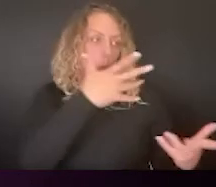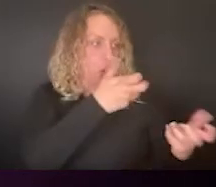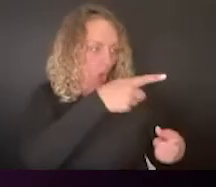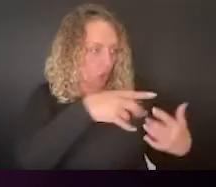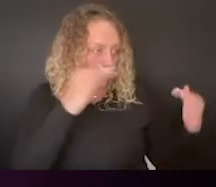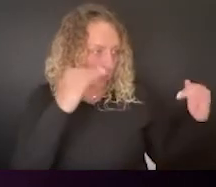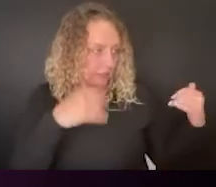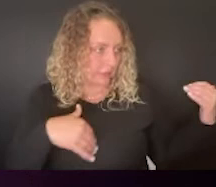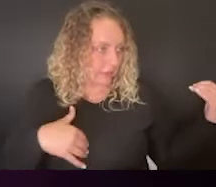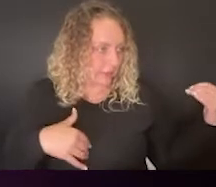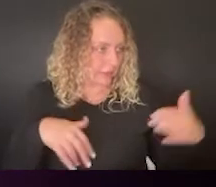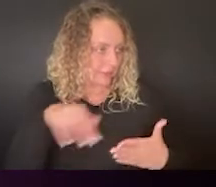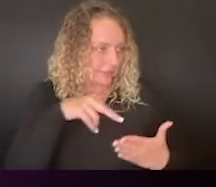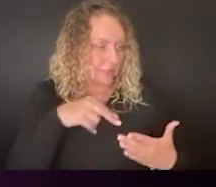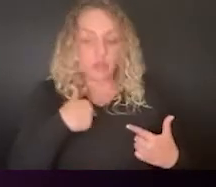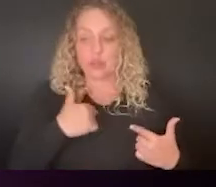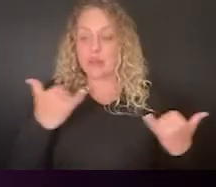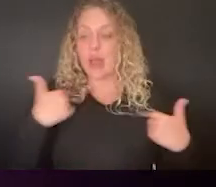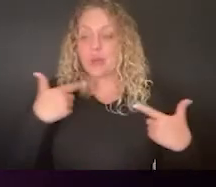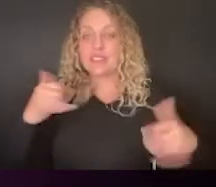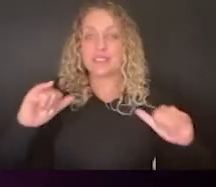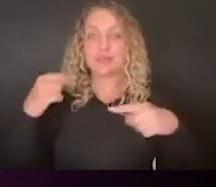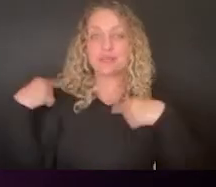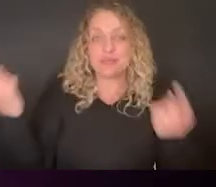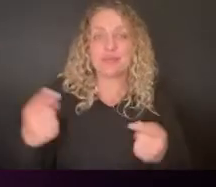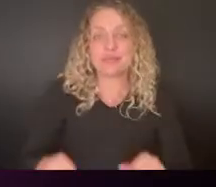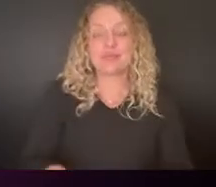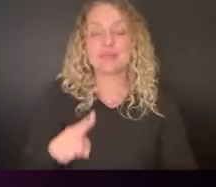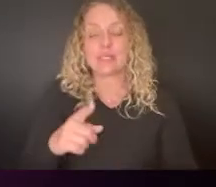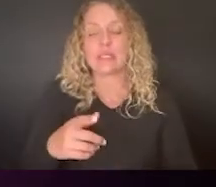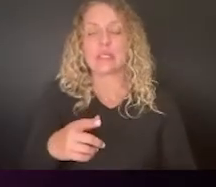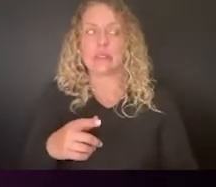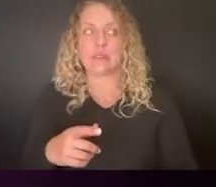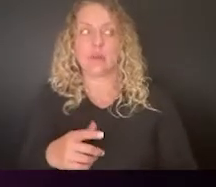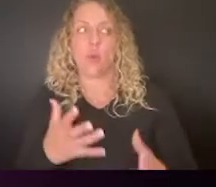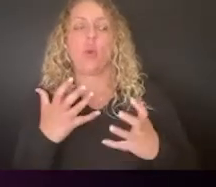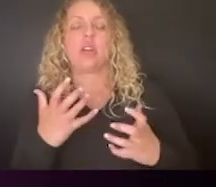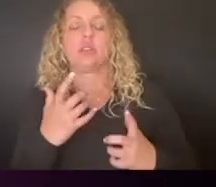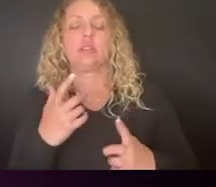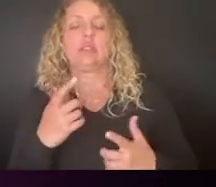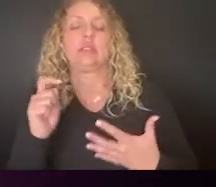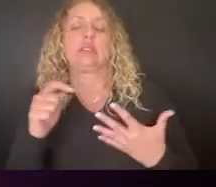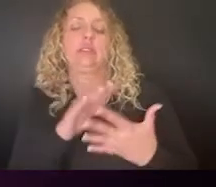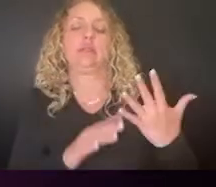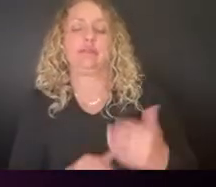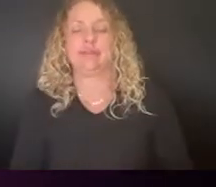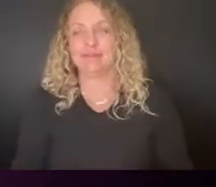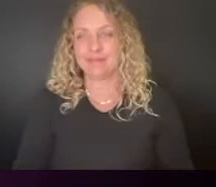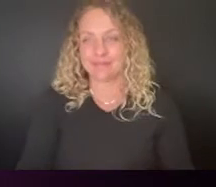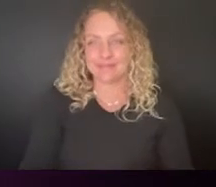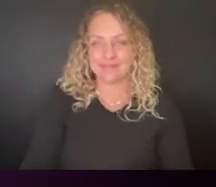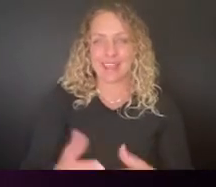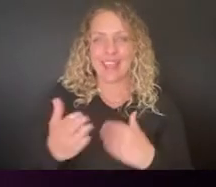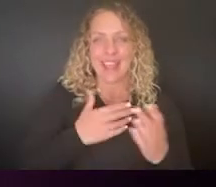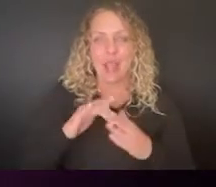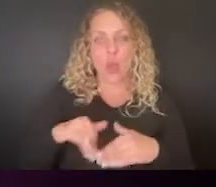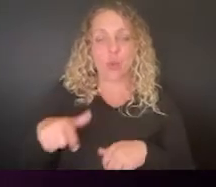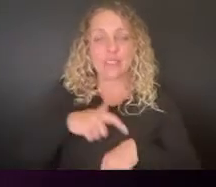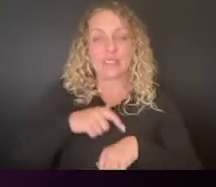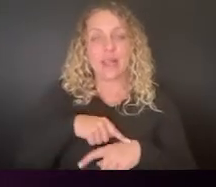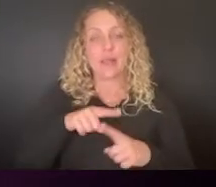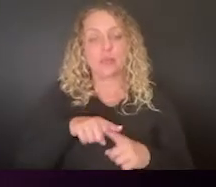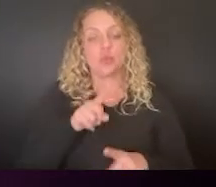it, he'd jump up on his cat tree and look at me, expecting a salsa dance. So he did, and now we still